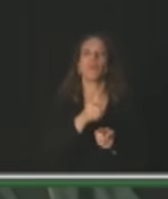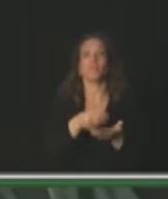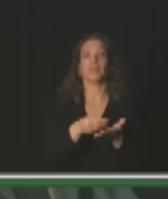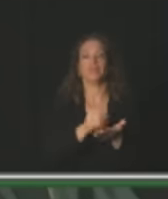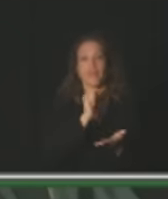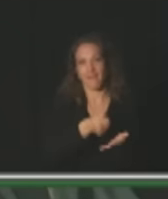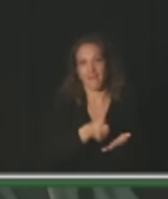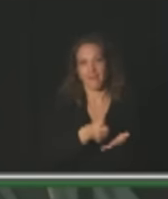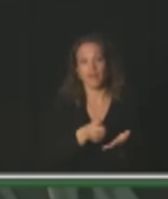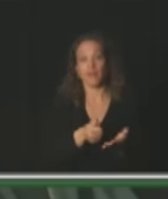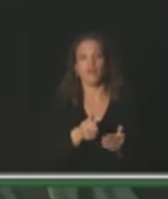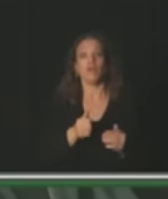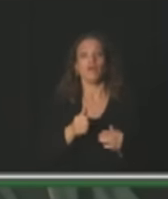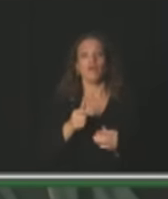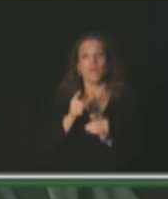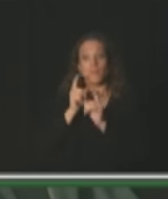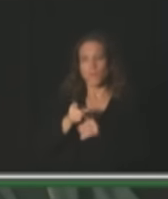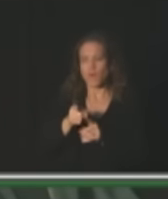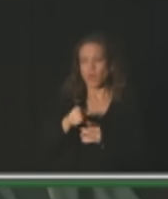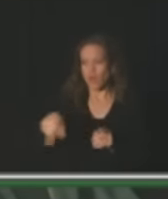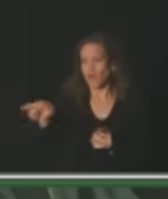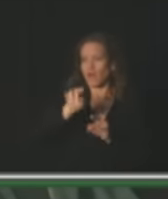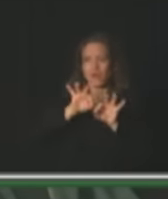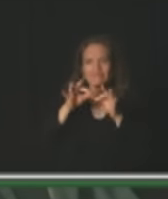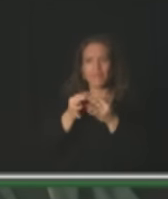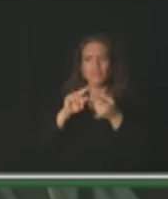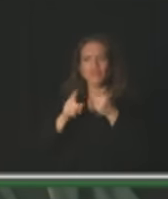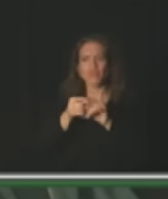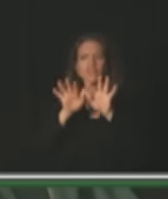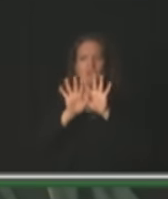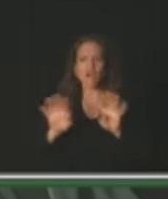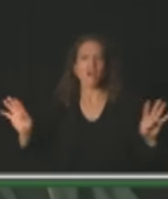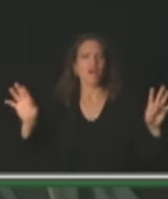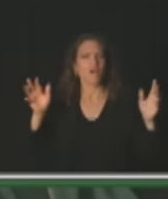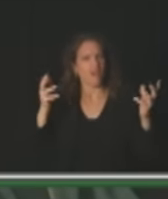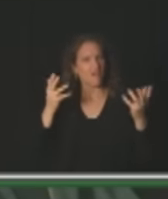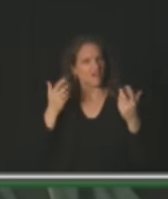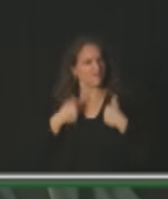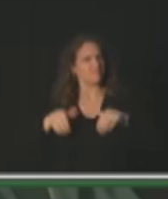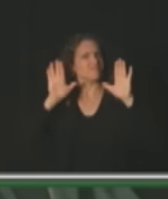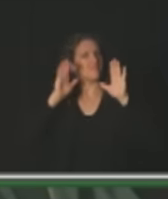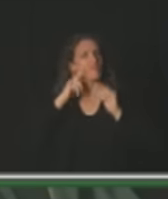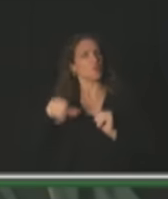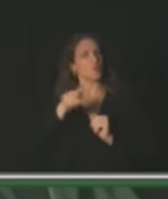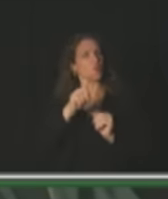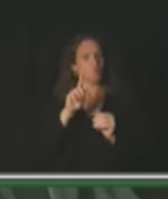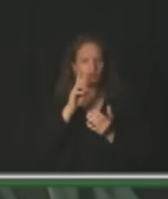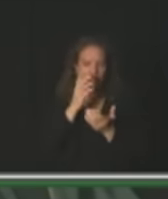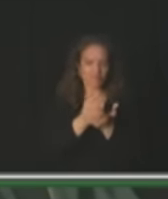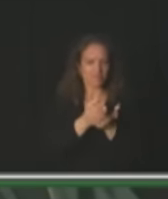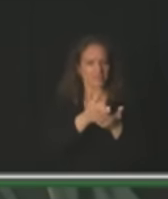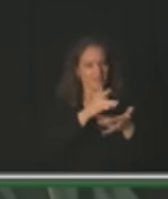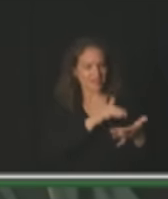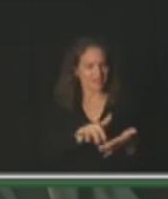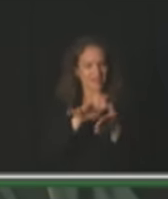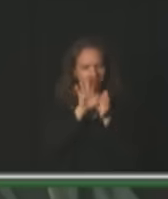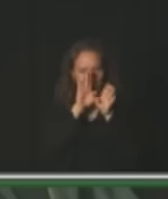the sacrifices that they made so that you could study and be here and succeed.